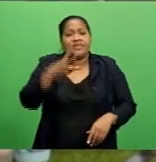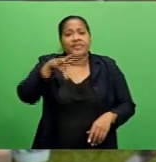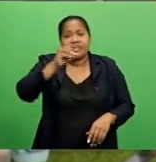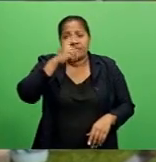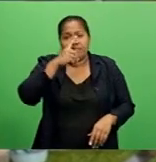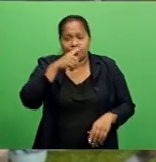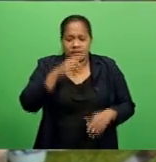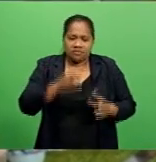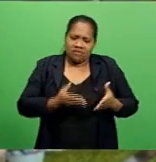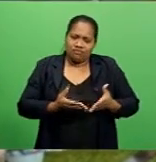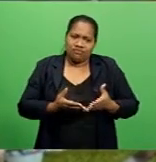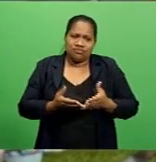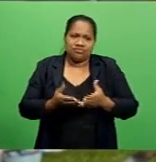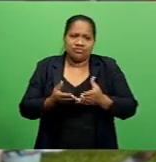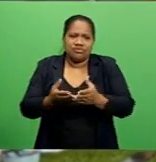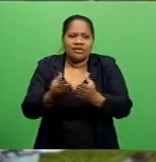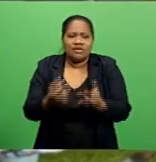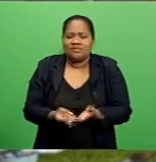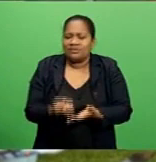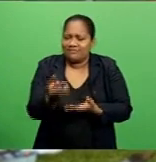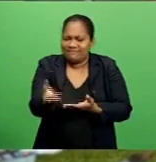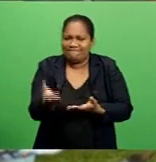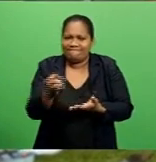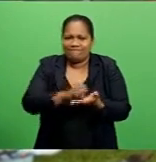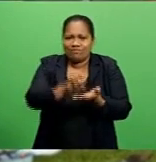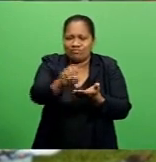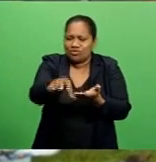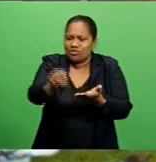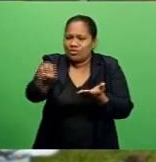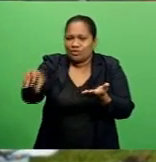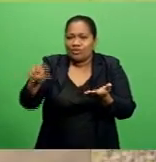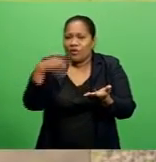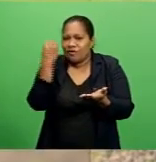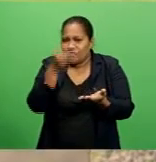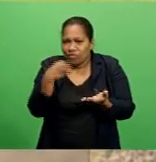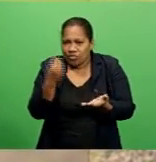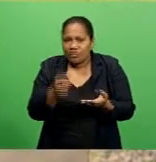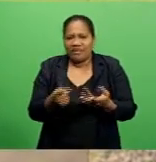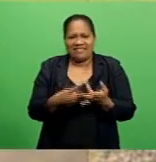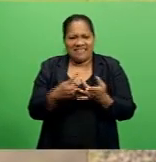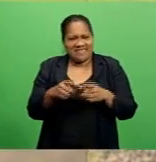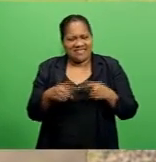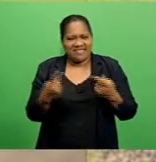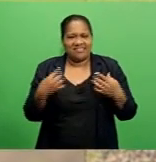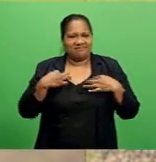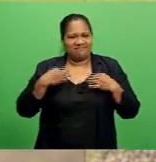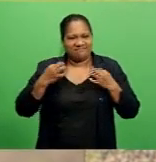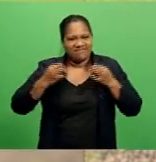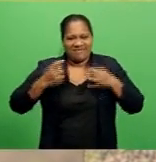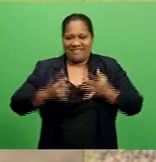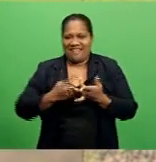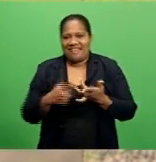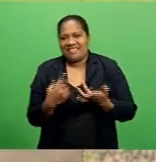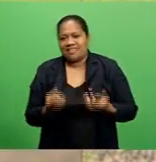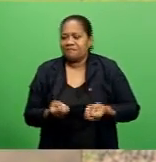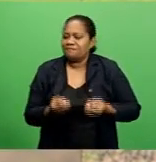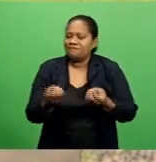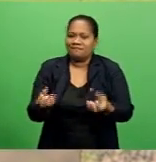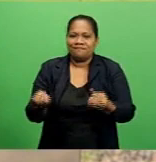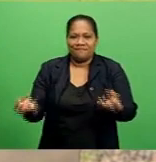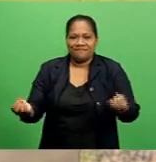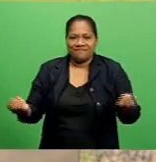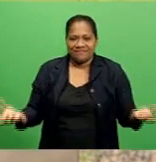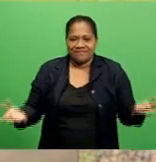from Suva to deliver buckets of food, building kits, sanitary items, clothes and other materials. Sai Prema